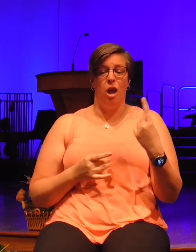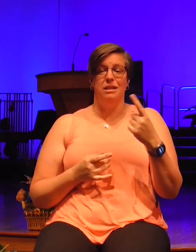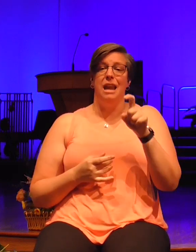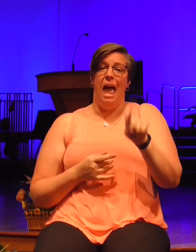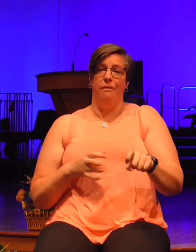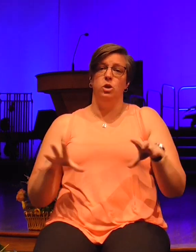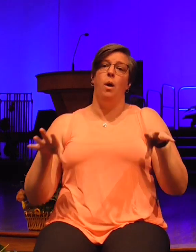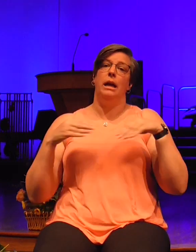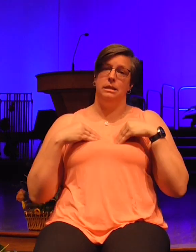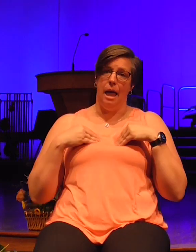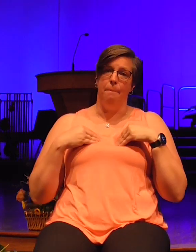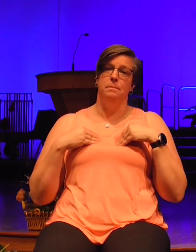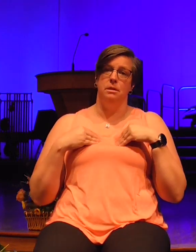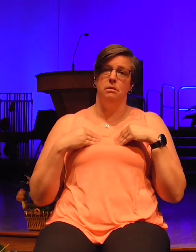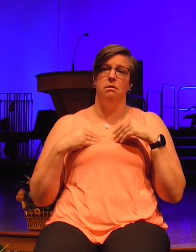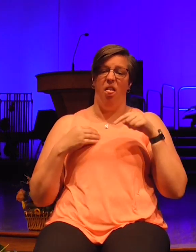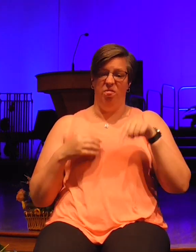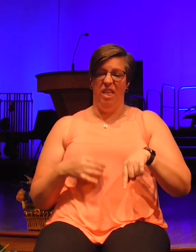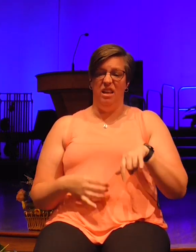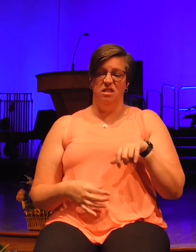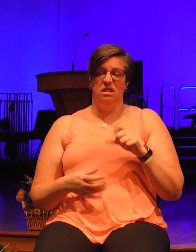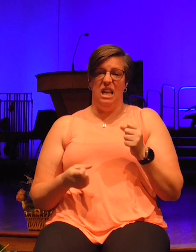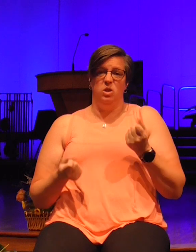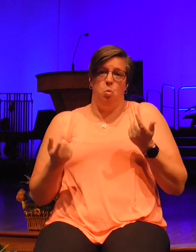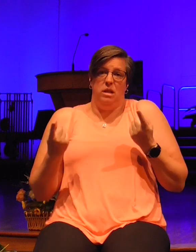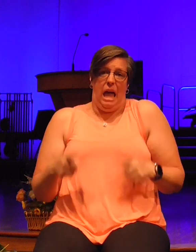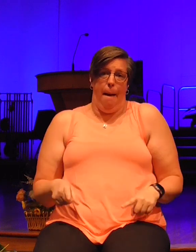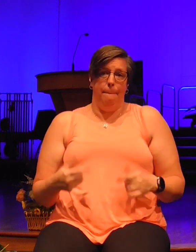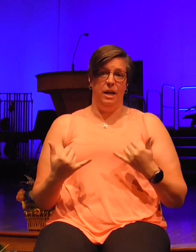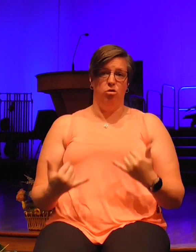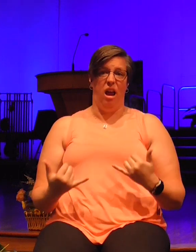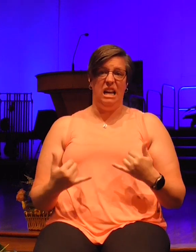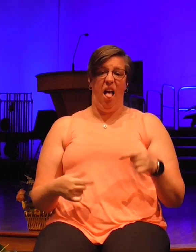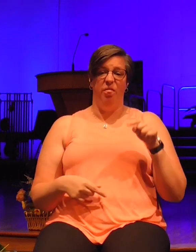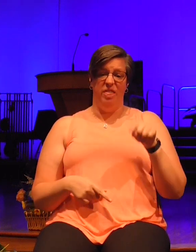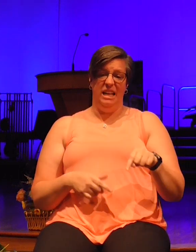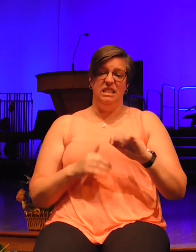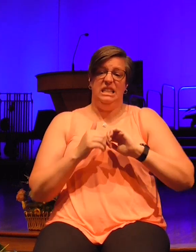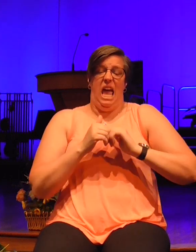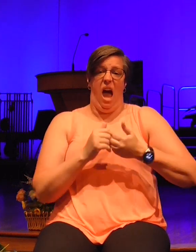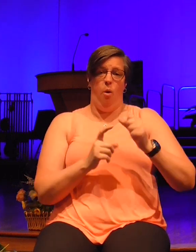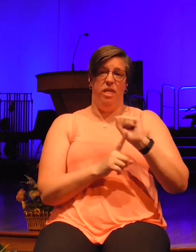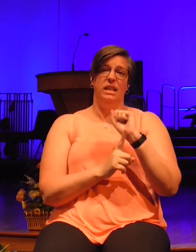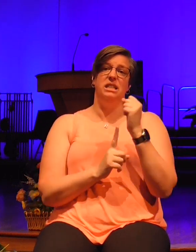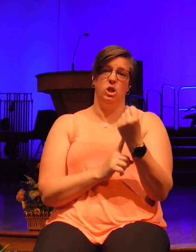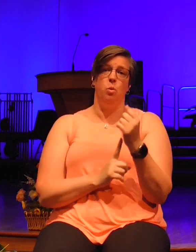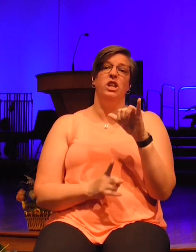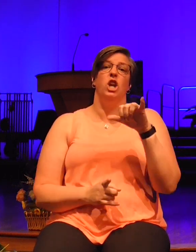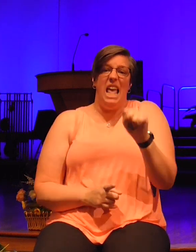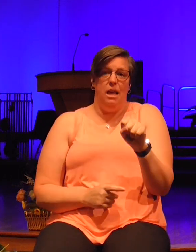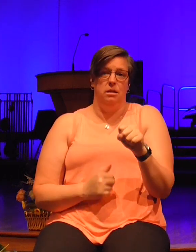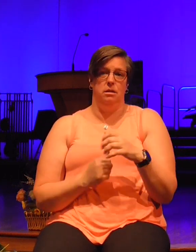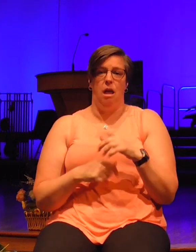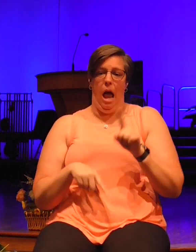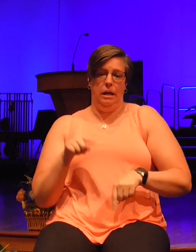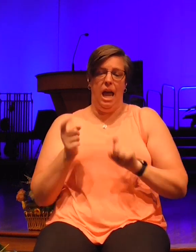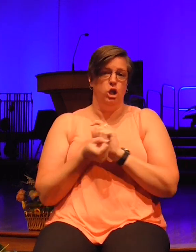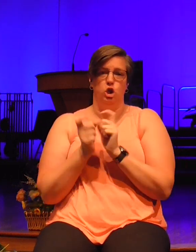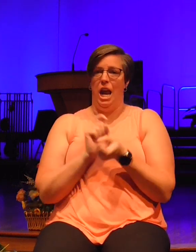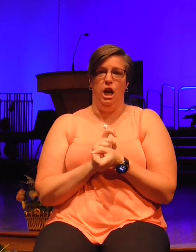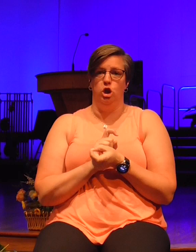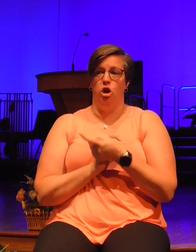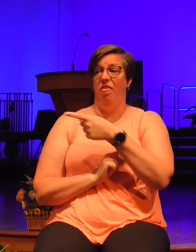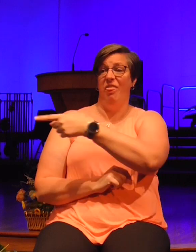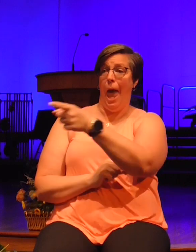This is how it is right now. This is how that person is or how that situation is. I can't change them. I can't